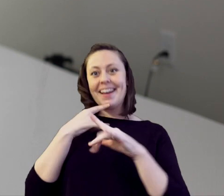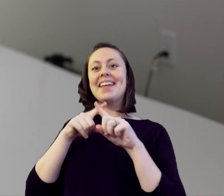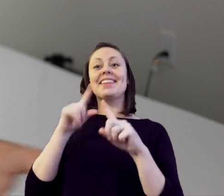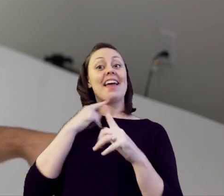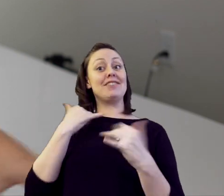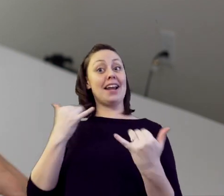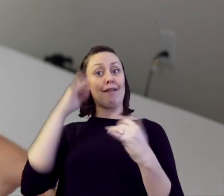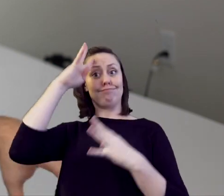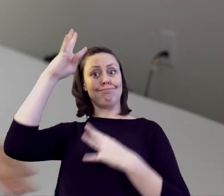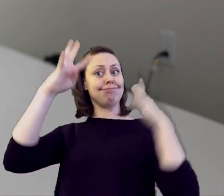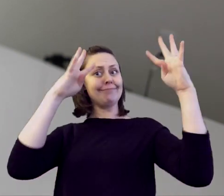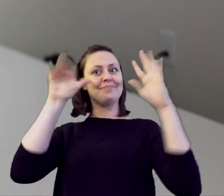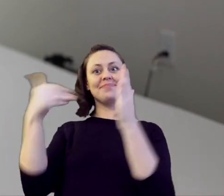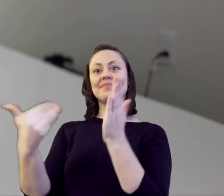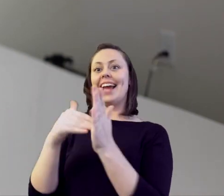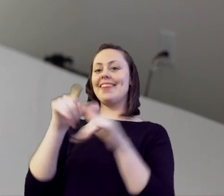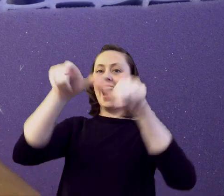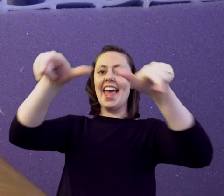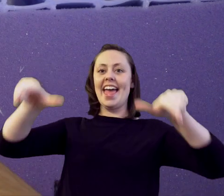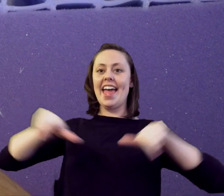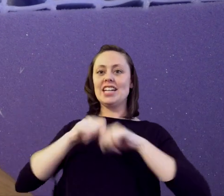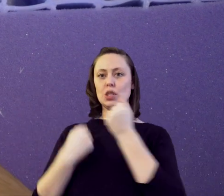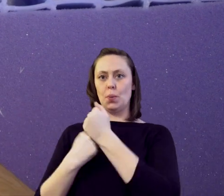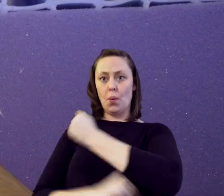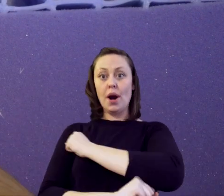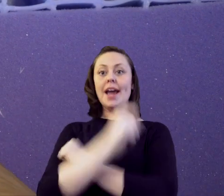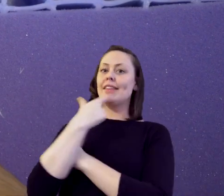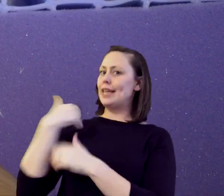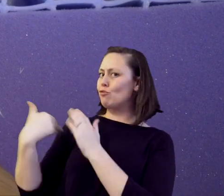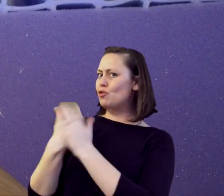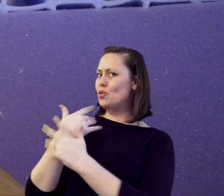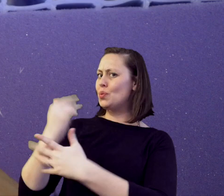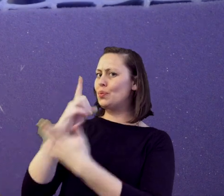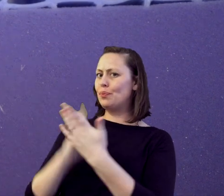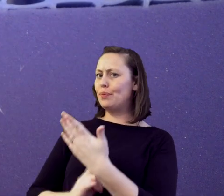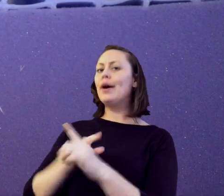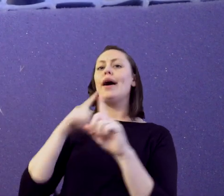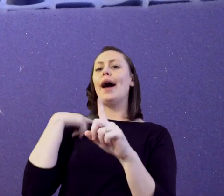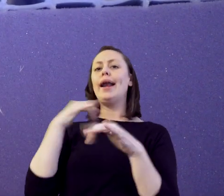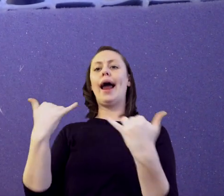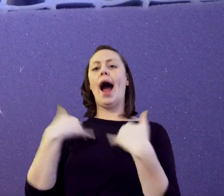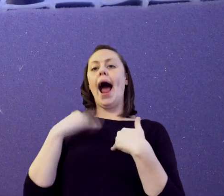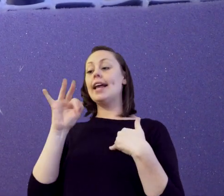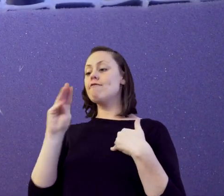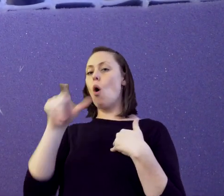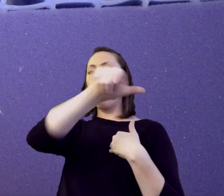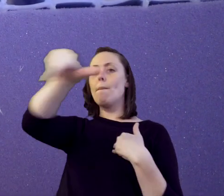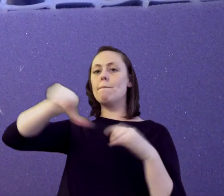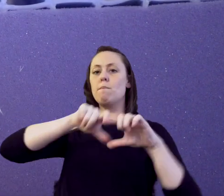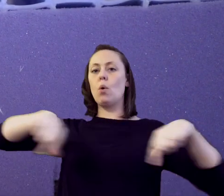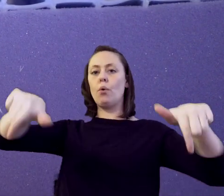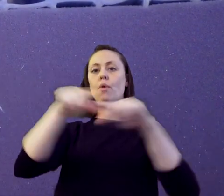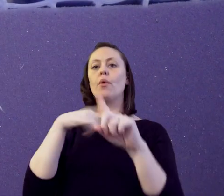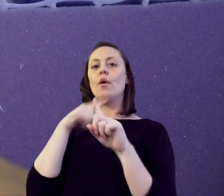they've reinvented the edge support. It's had a makeover and it now includes a foam border. That